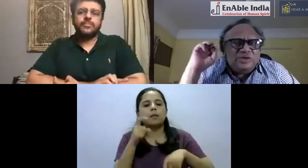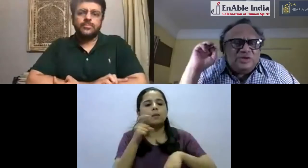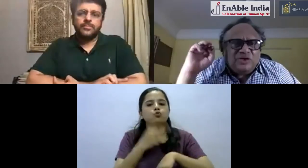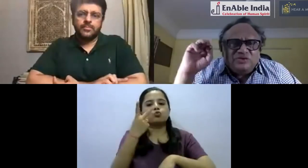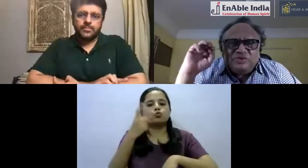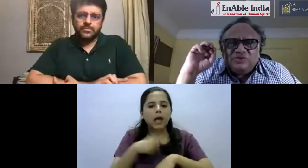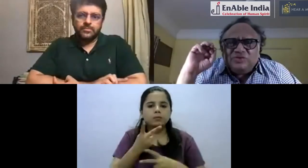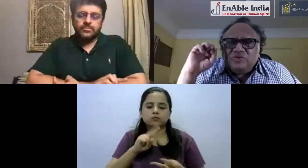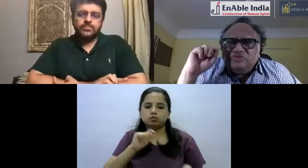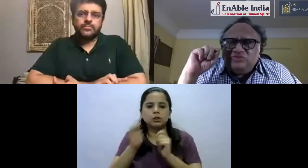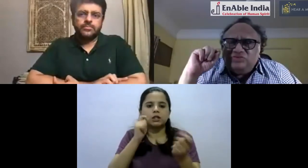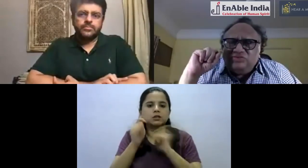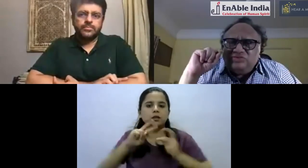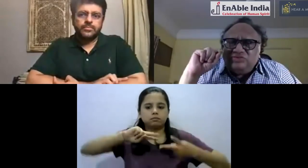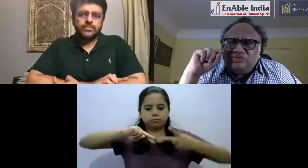Now,